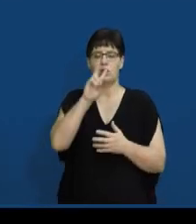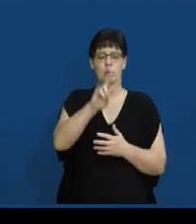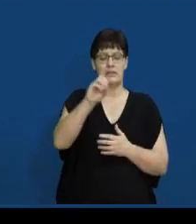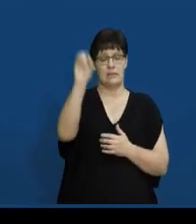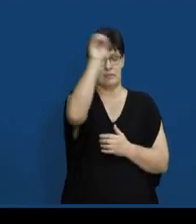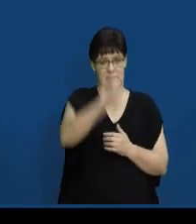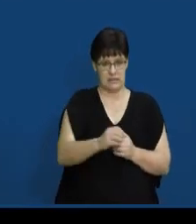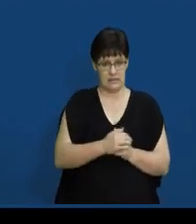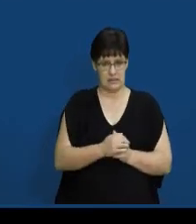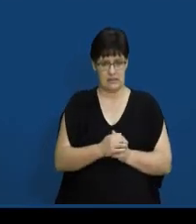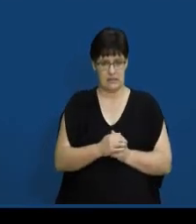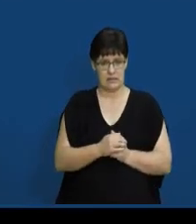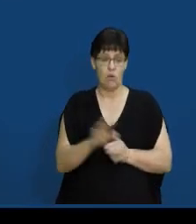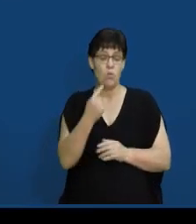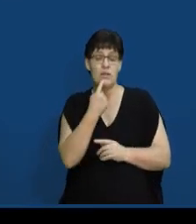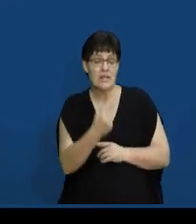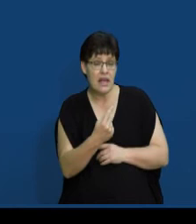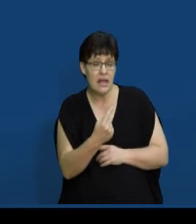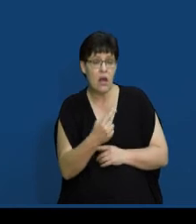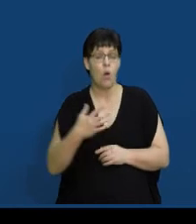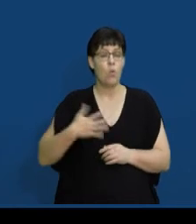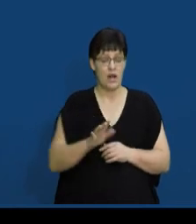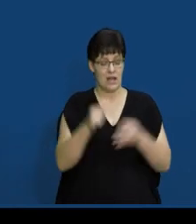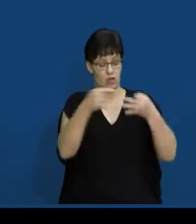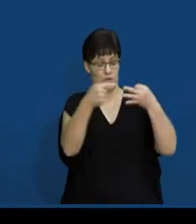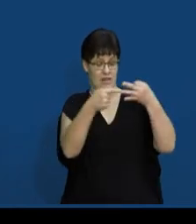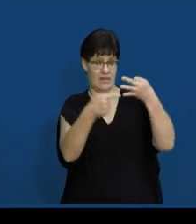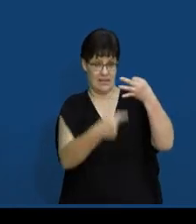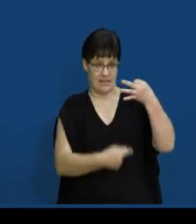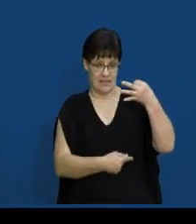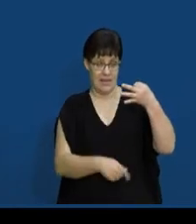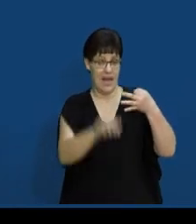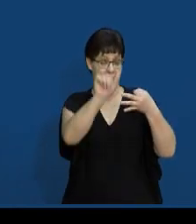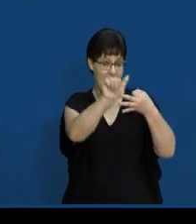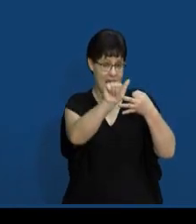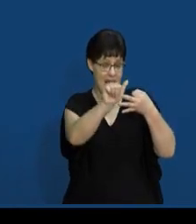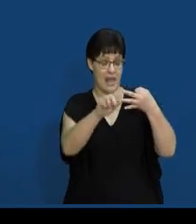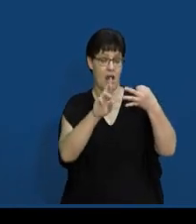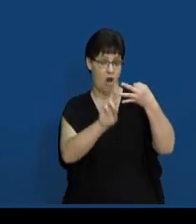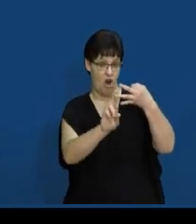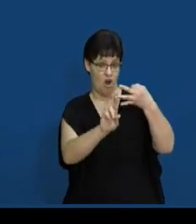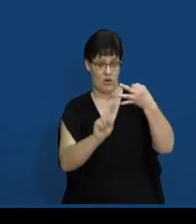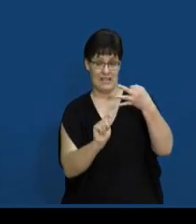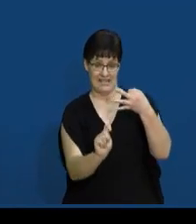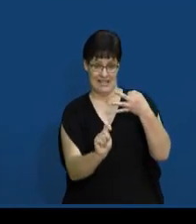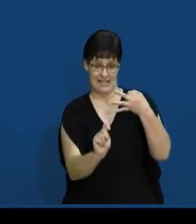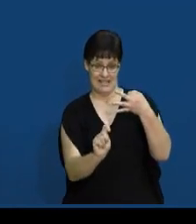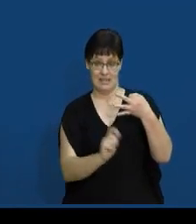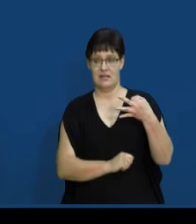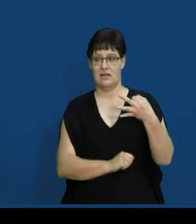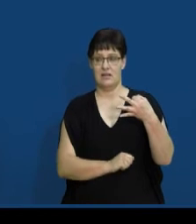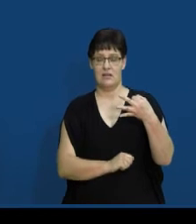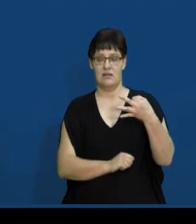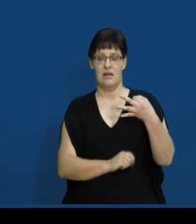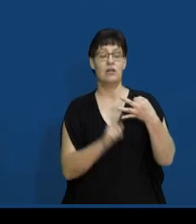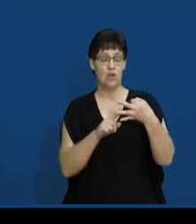20%, right? Remember we said you want the three components, A, R, T. So the